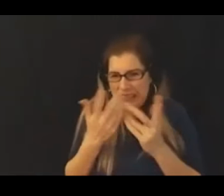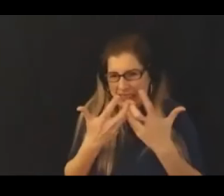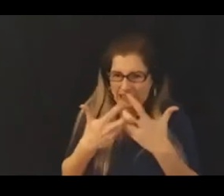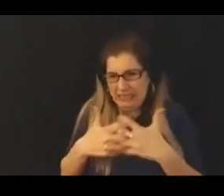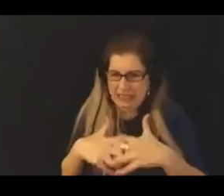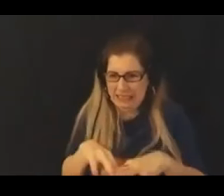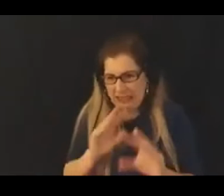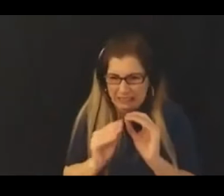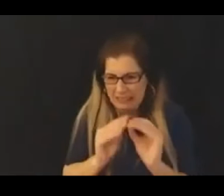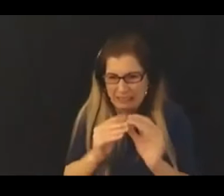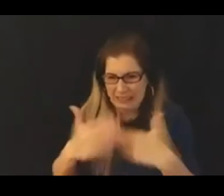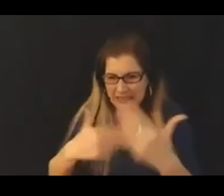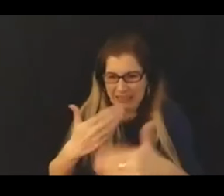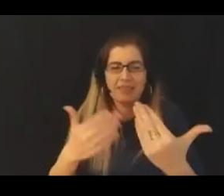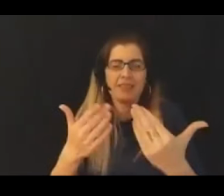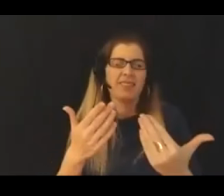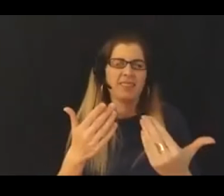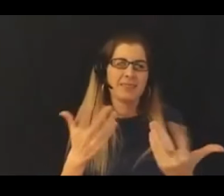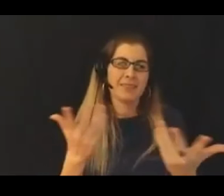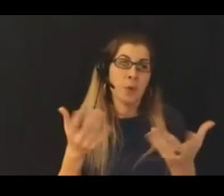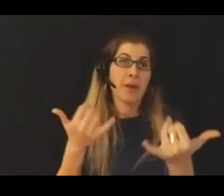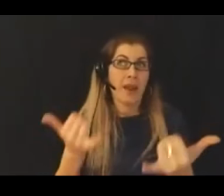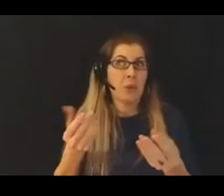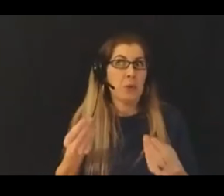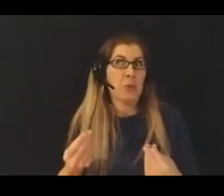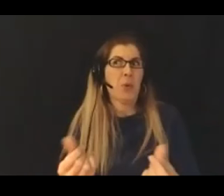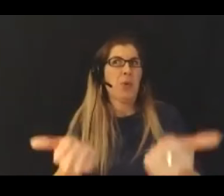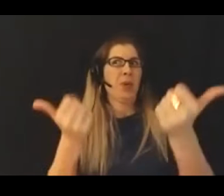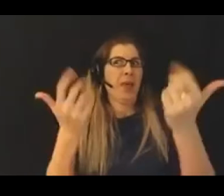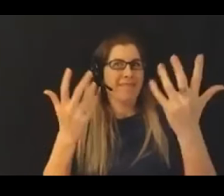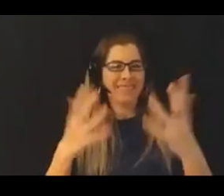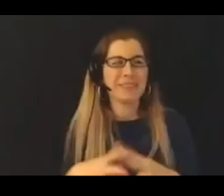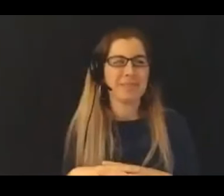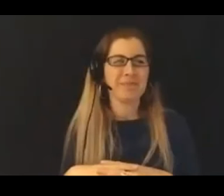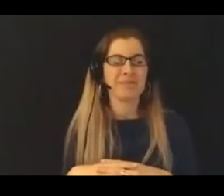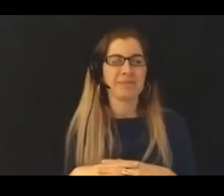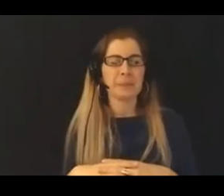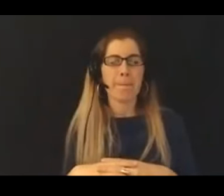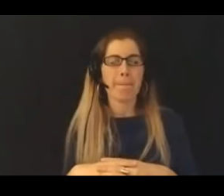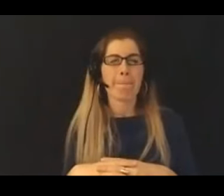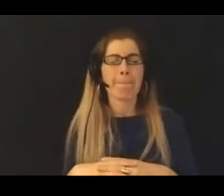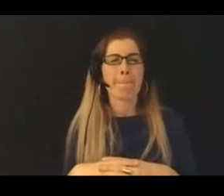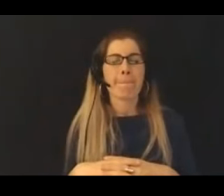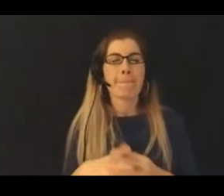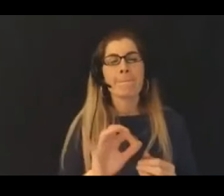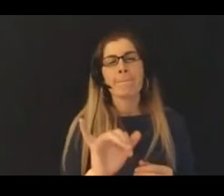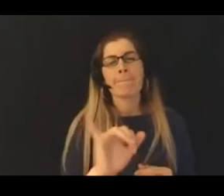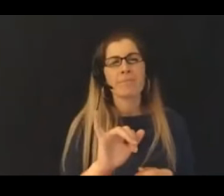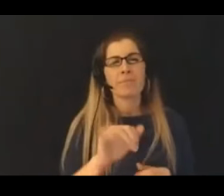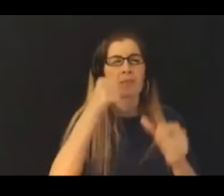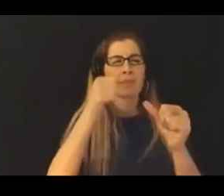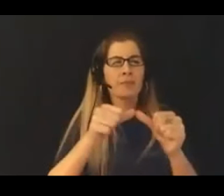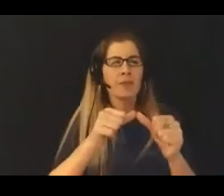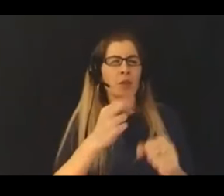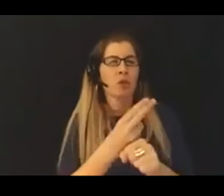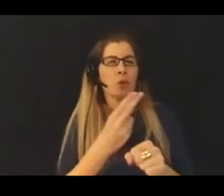these hiccups. So it felt quite smooth once we got to the study. You know, I mentioned here using the spatial